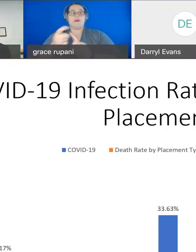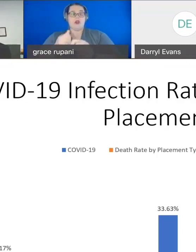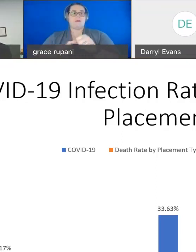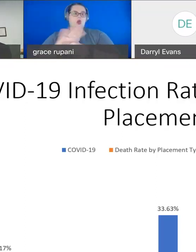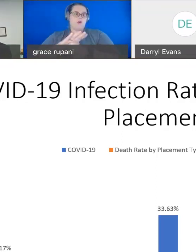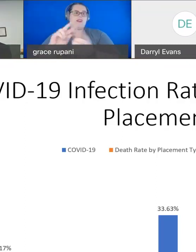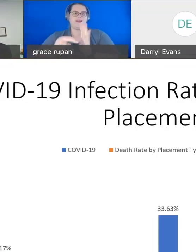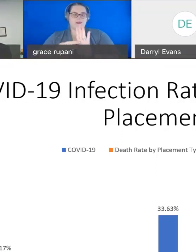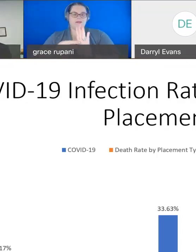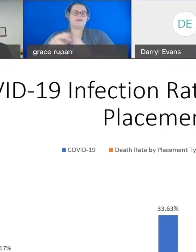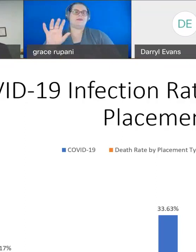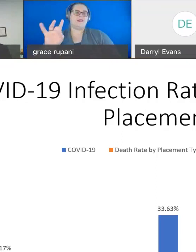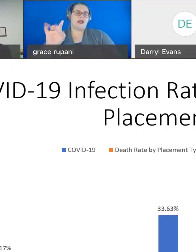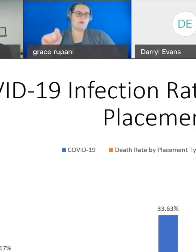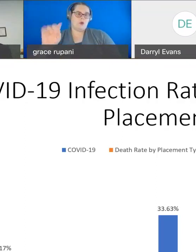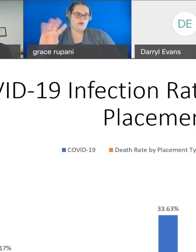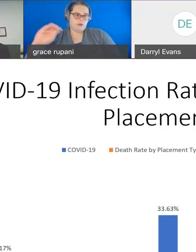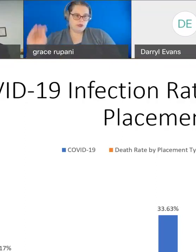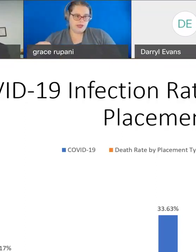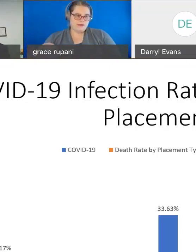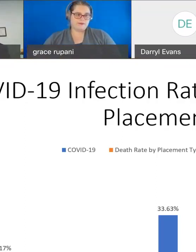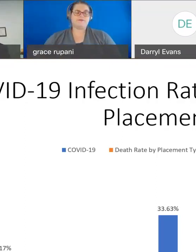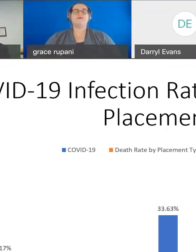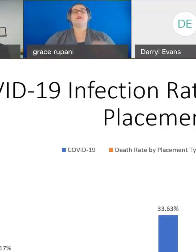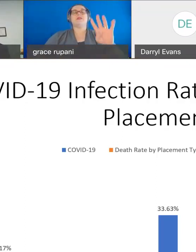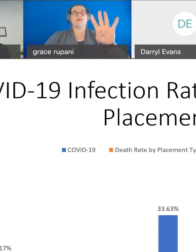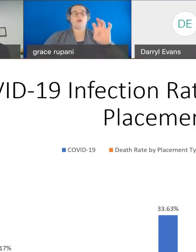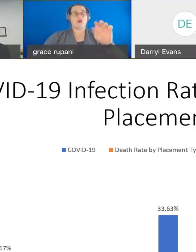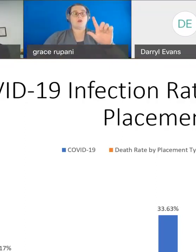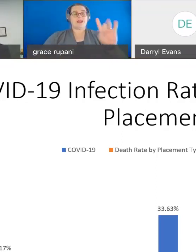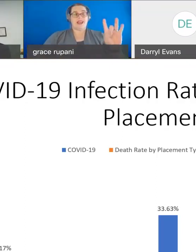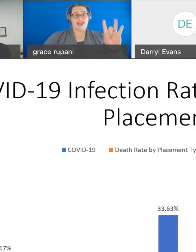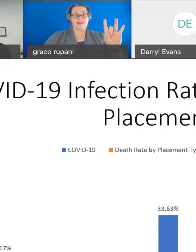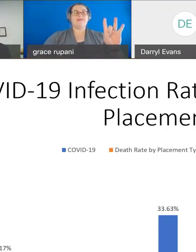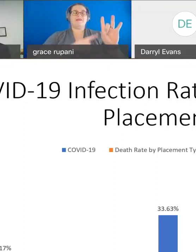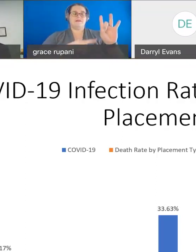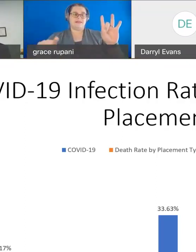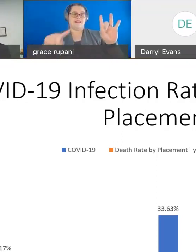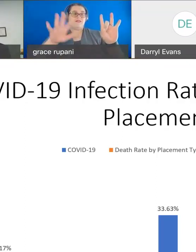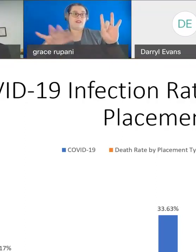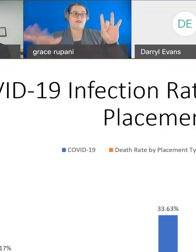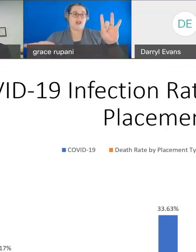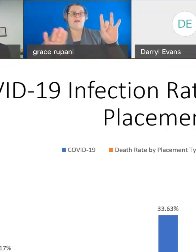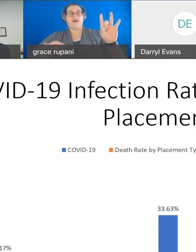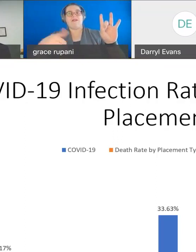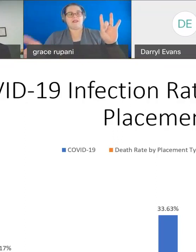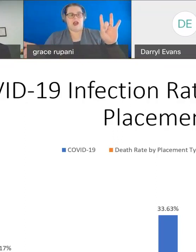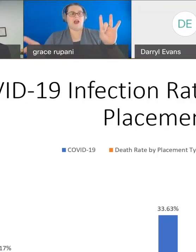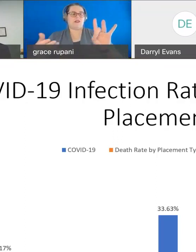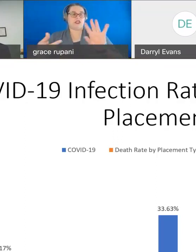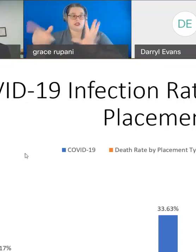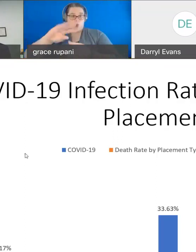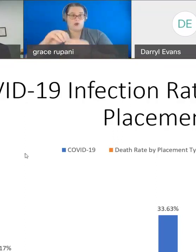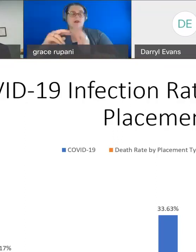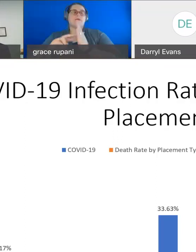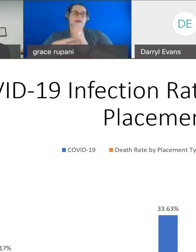those 428 people, 55 have died, representing a total of about